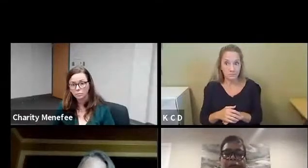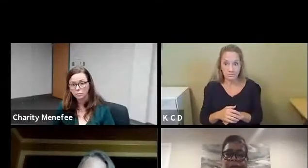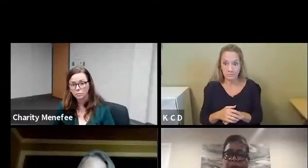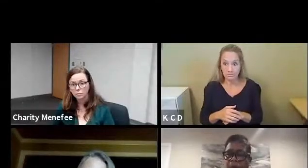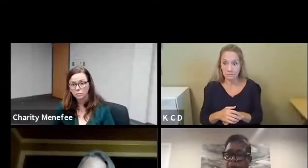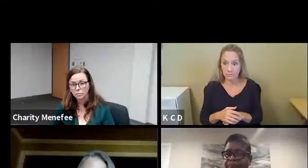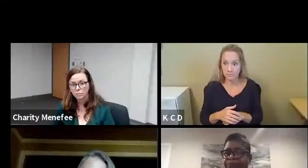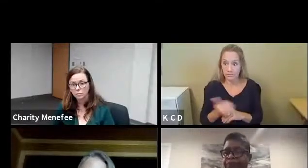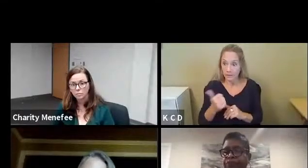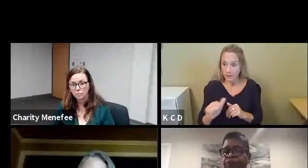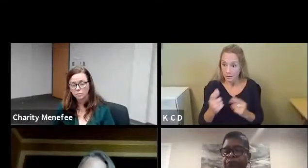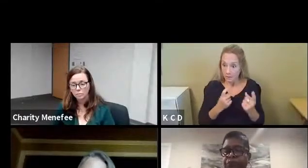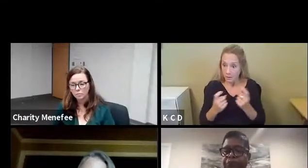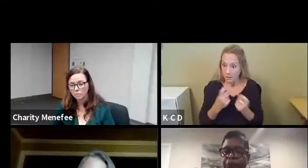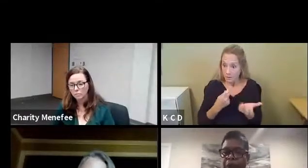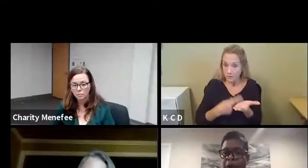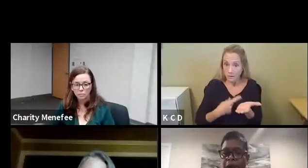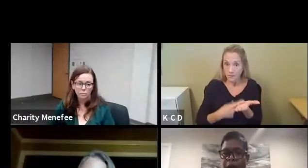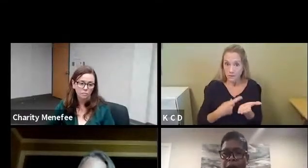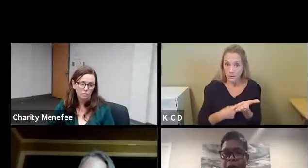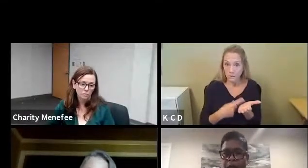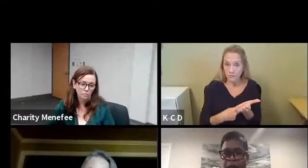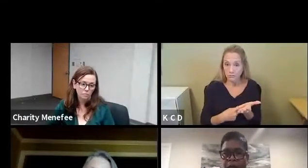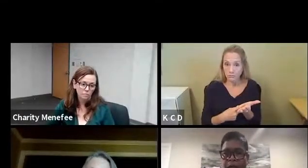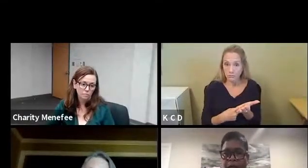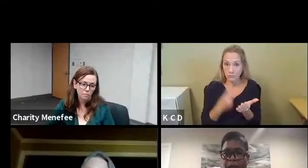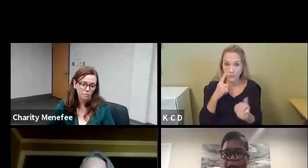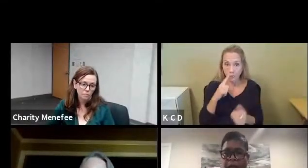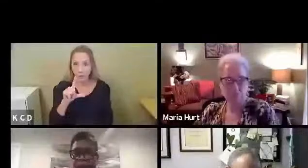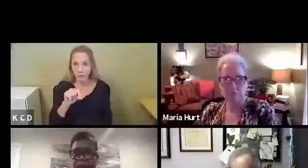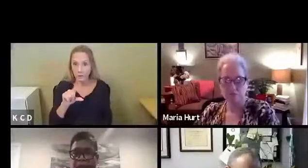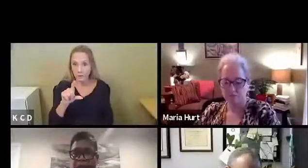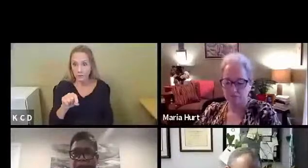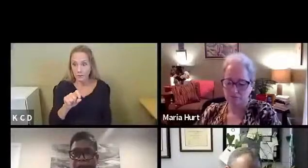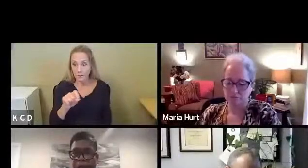Questions, discussion on 2020-6?